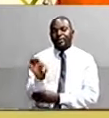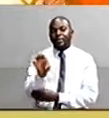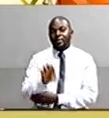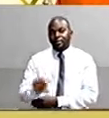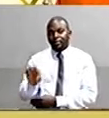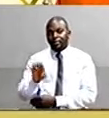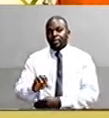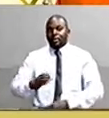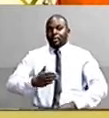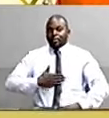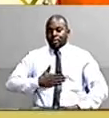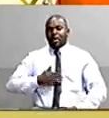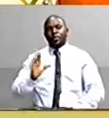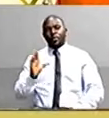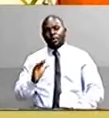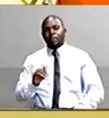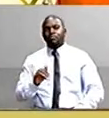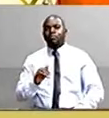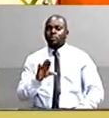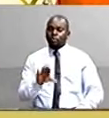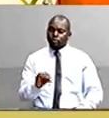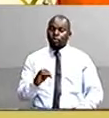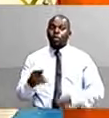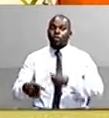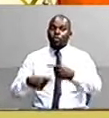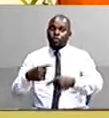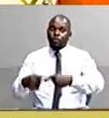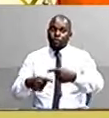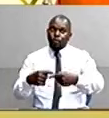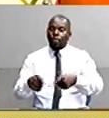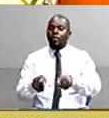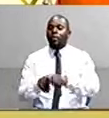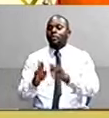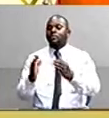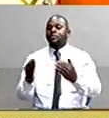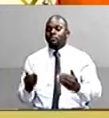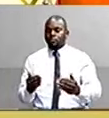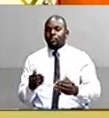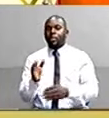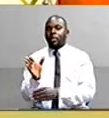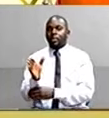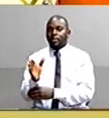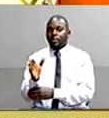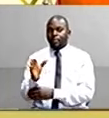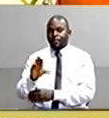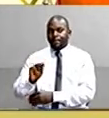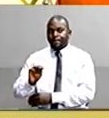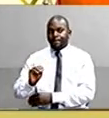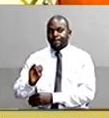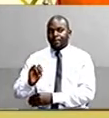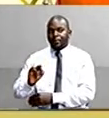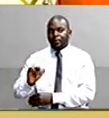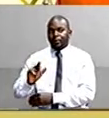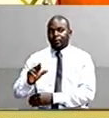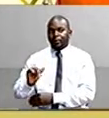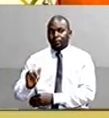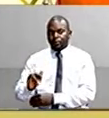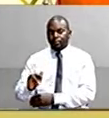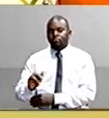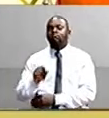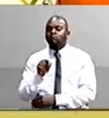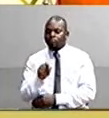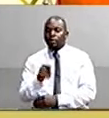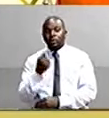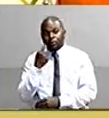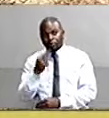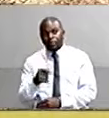and my colleague, I think, will have to pick it up. But also from the mineral side, we are going to take it up to ensure that those